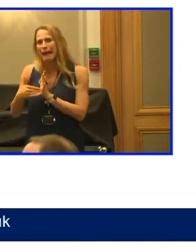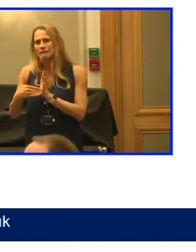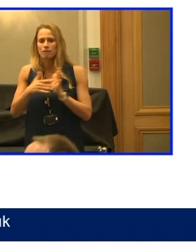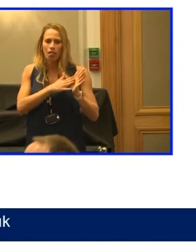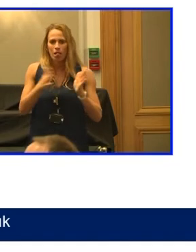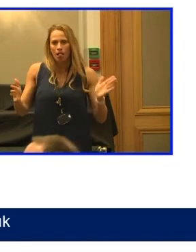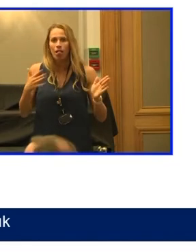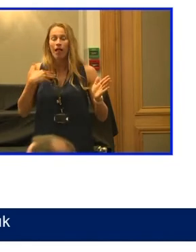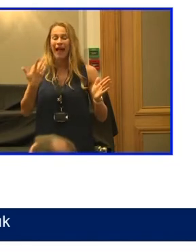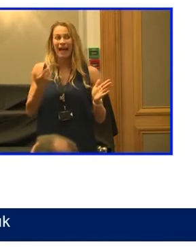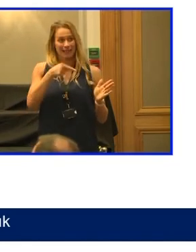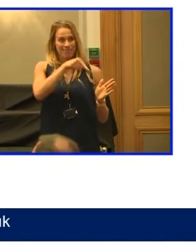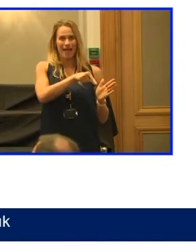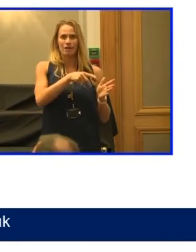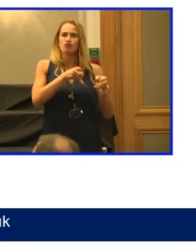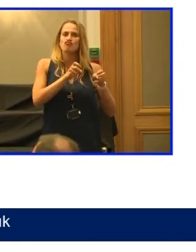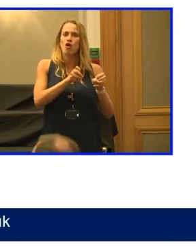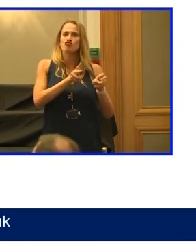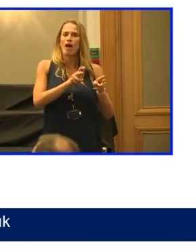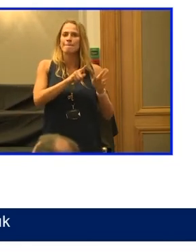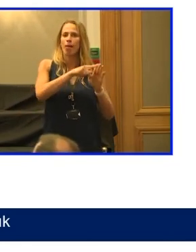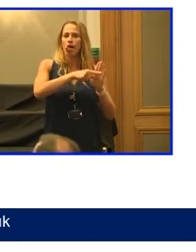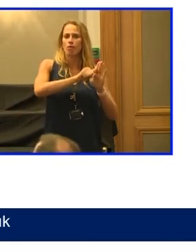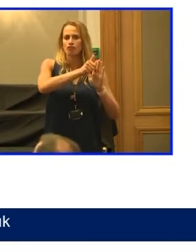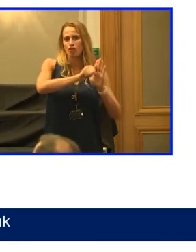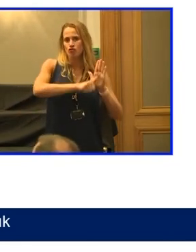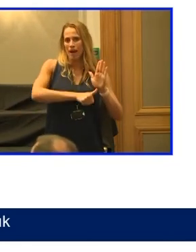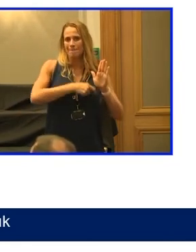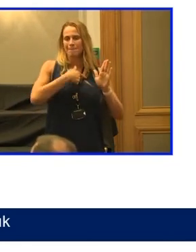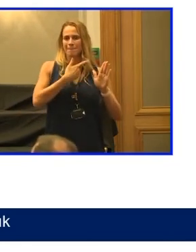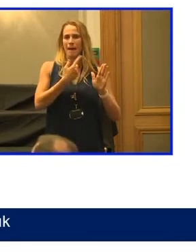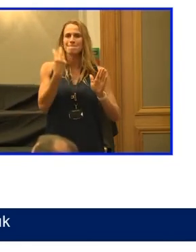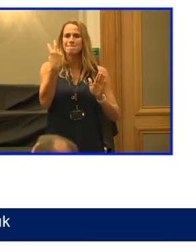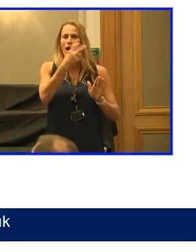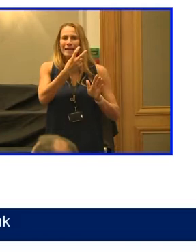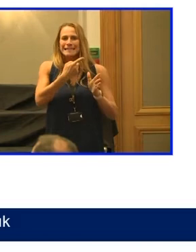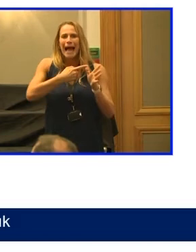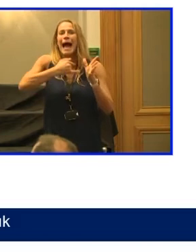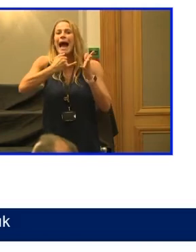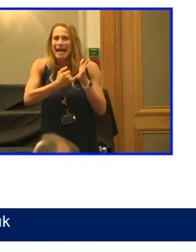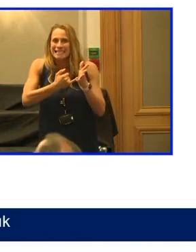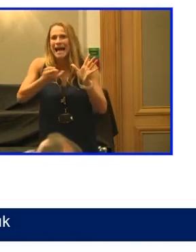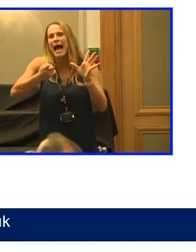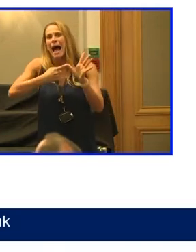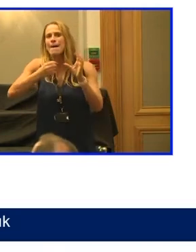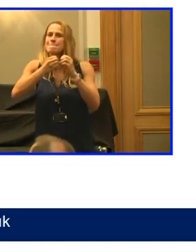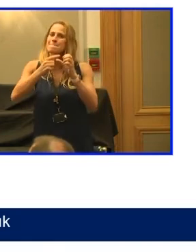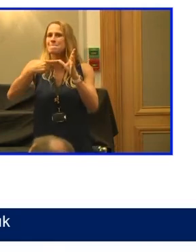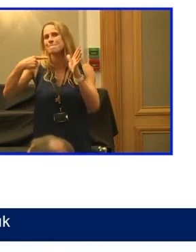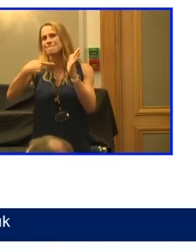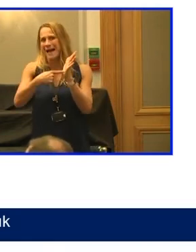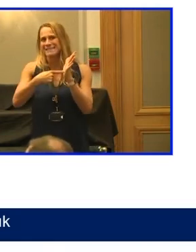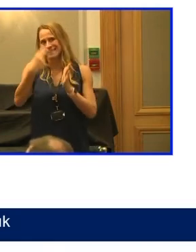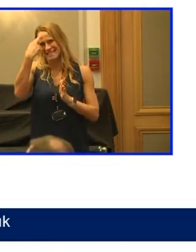designed actually by a blind chap because he was jokingly called it blind as a bat. So that is